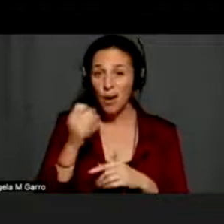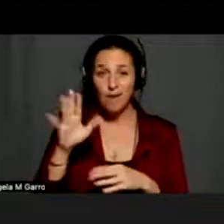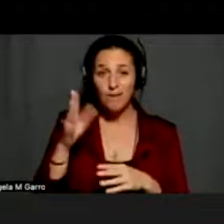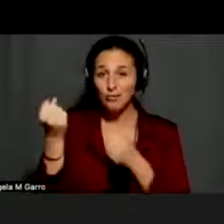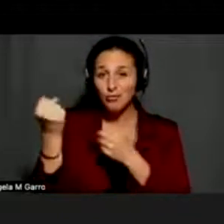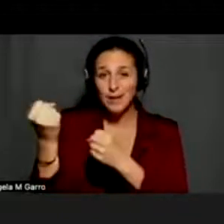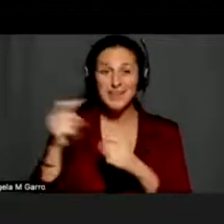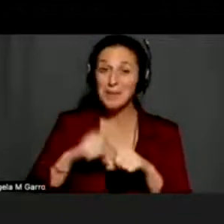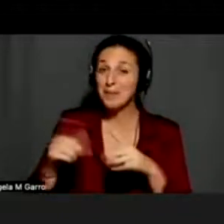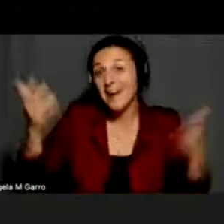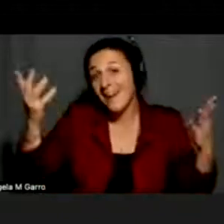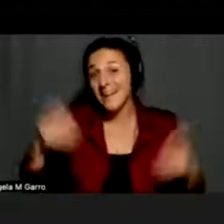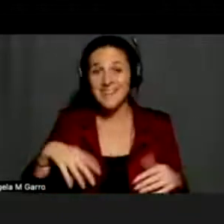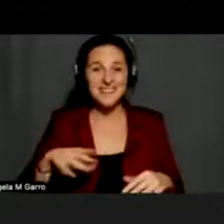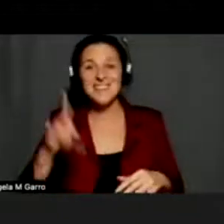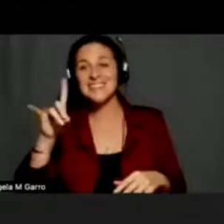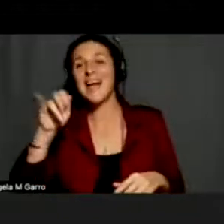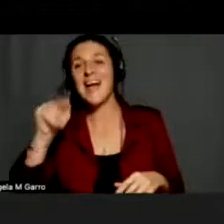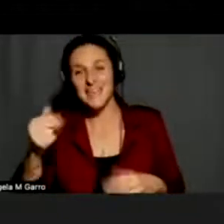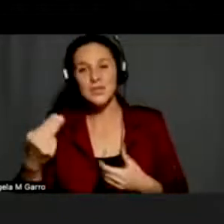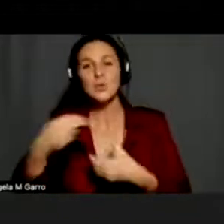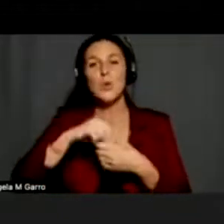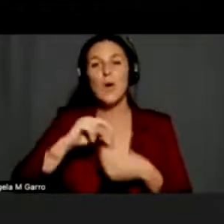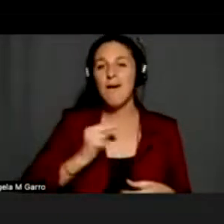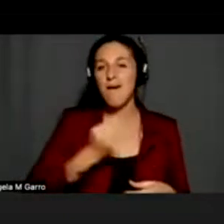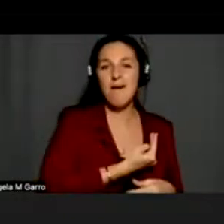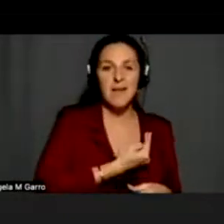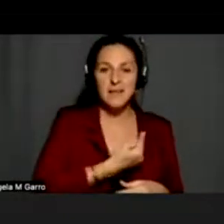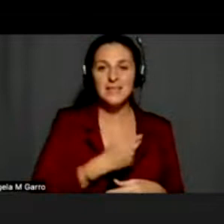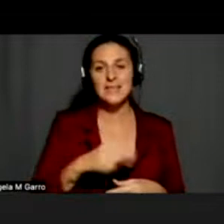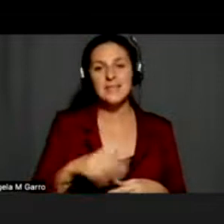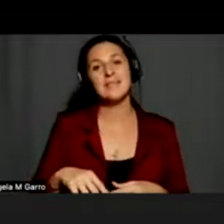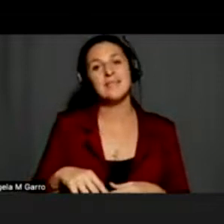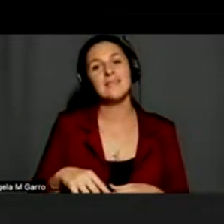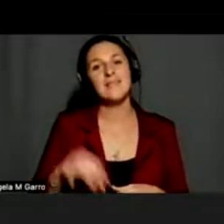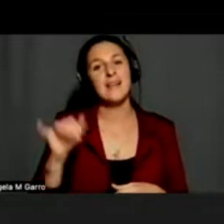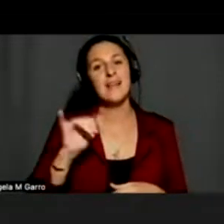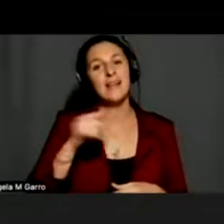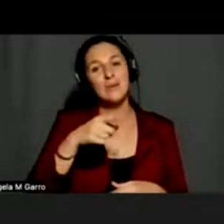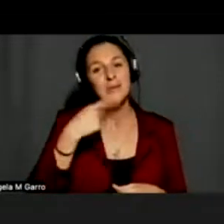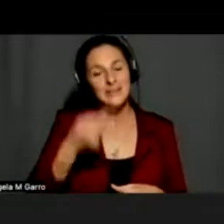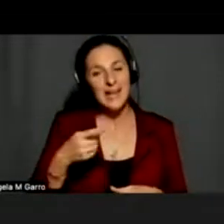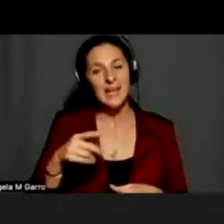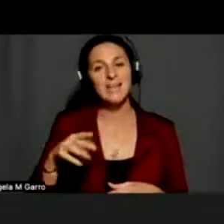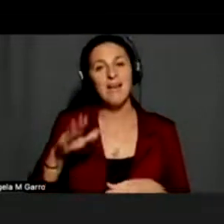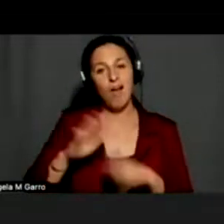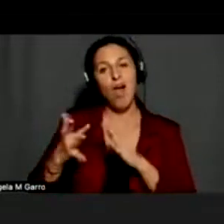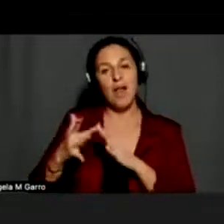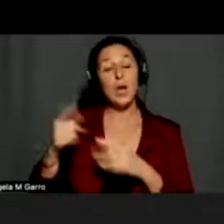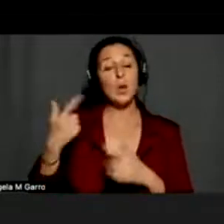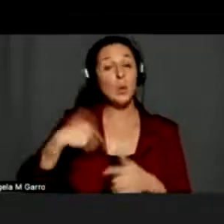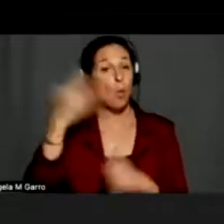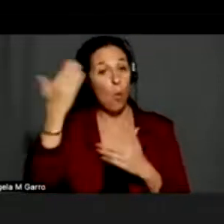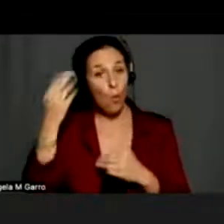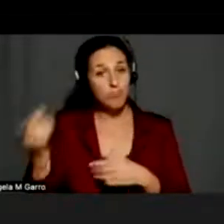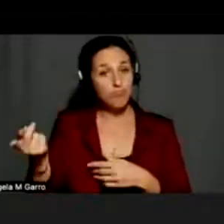know, Diana is joining us, as you can tell, via online, but we hope to have her here very